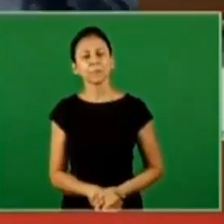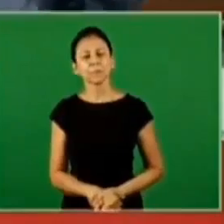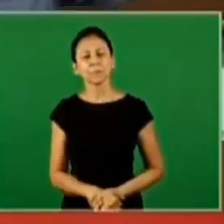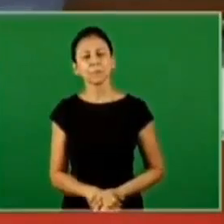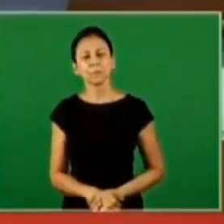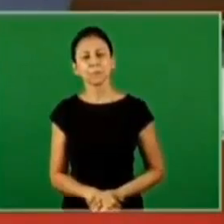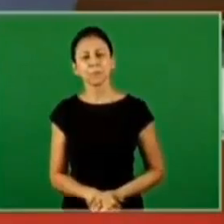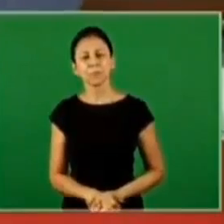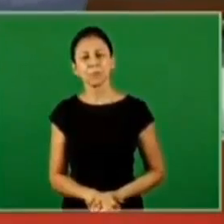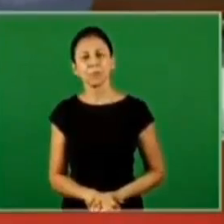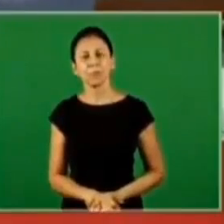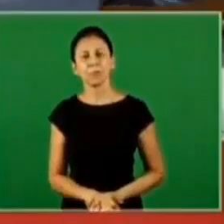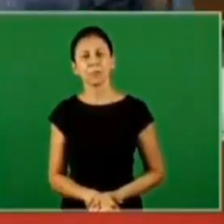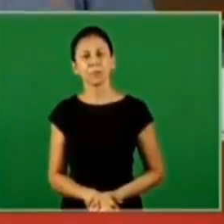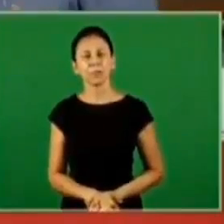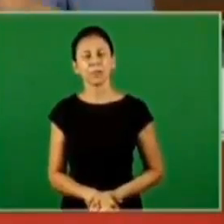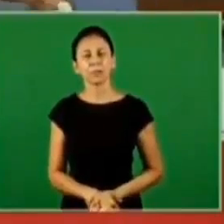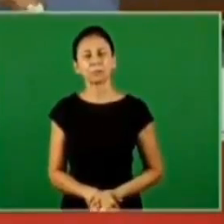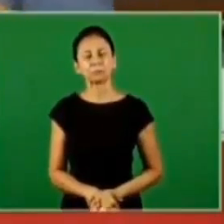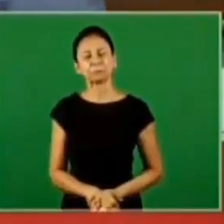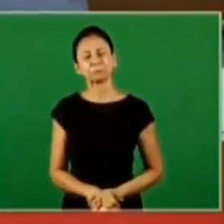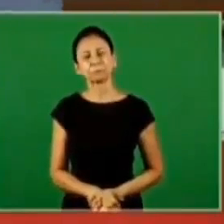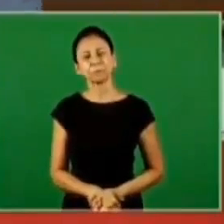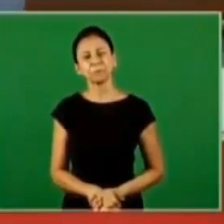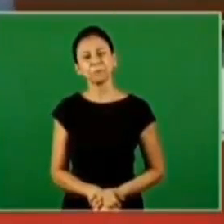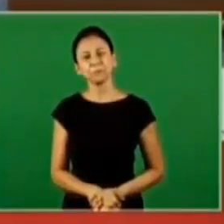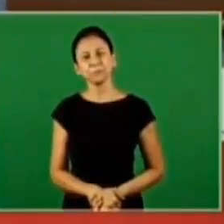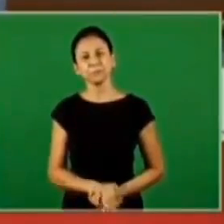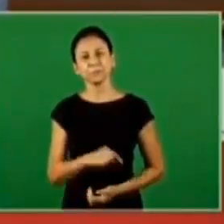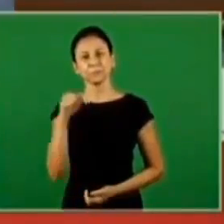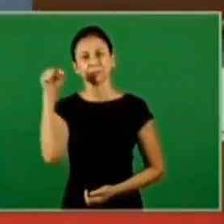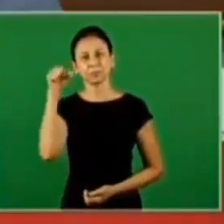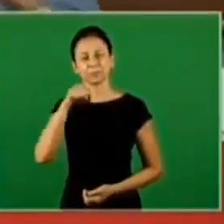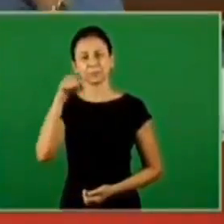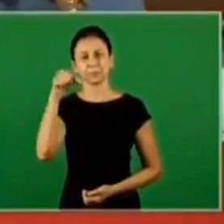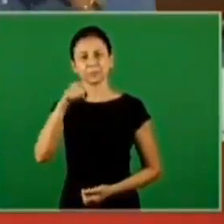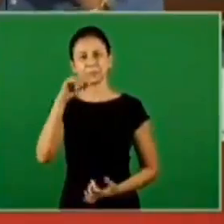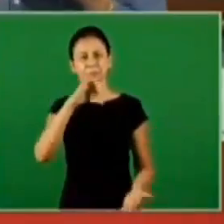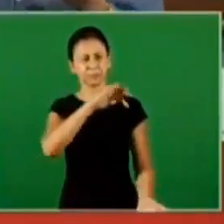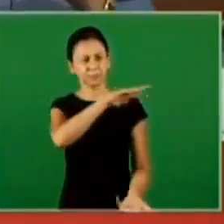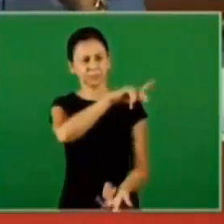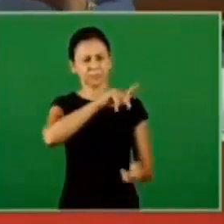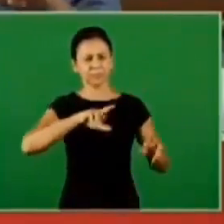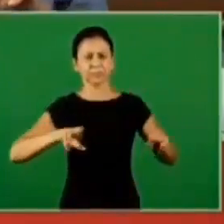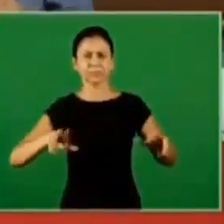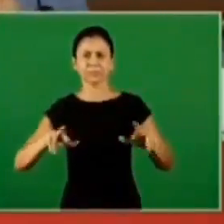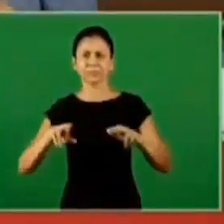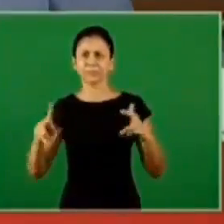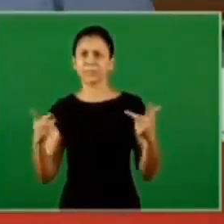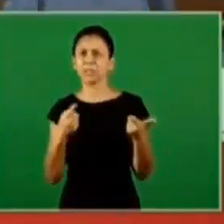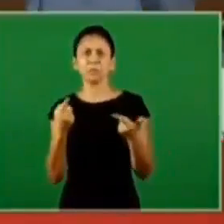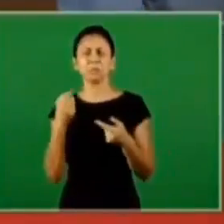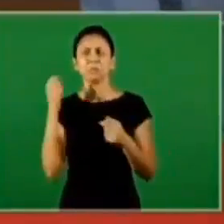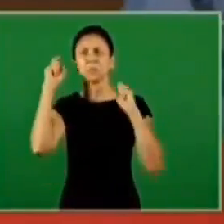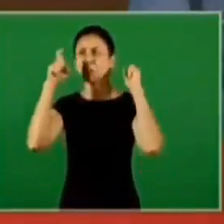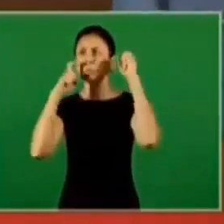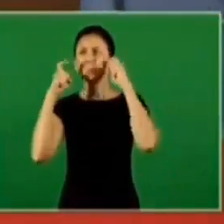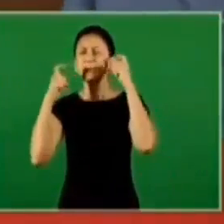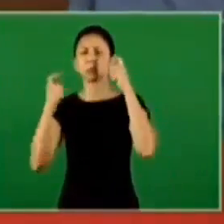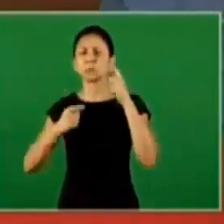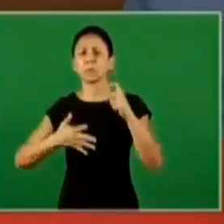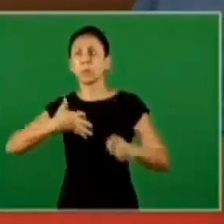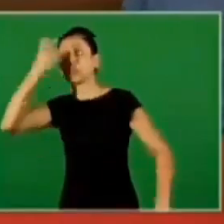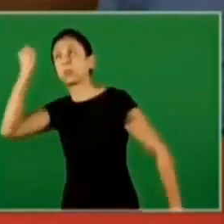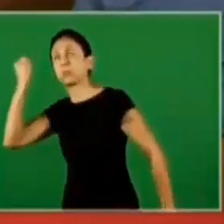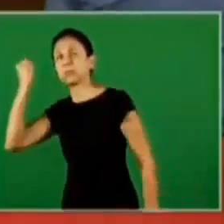in another type, in another world. It's no longer the world of matter. No word about speed of